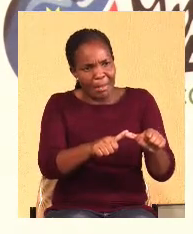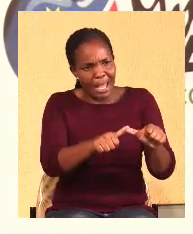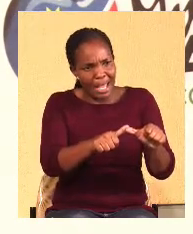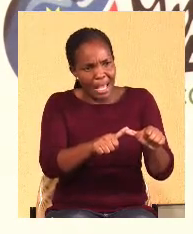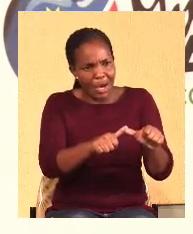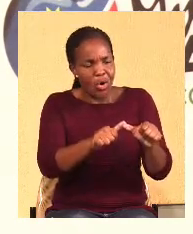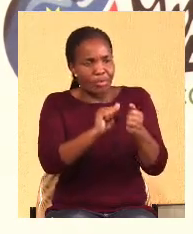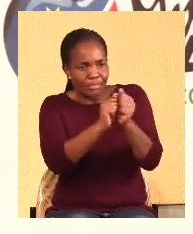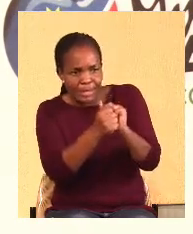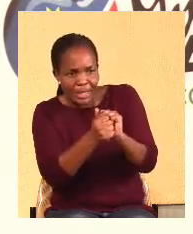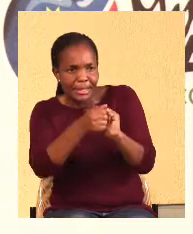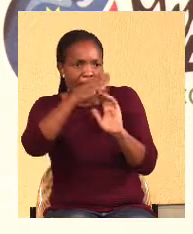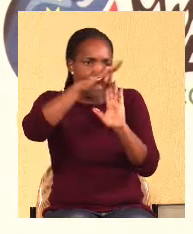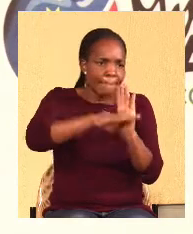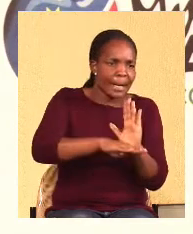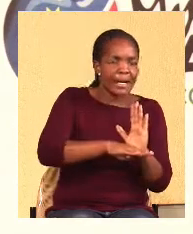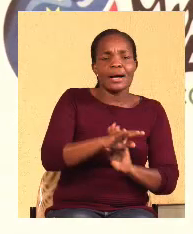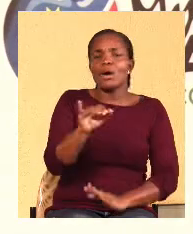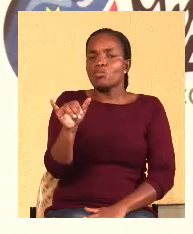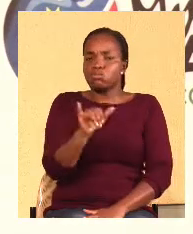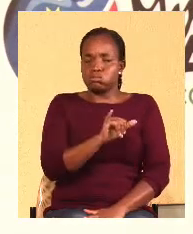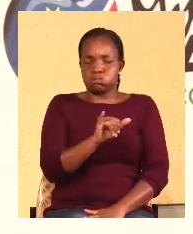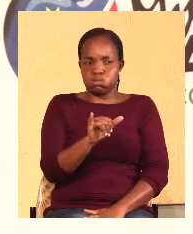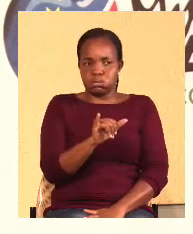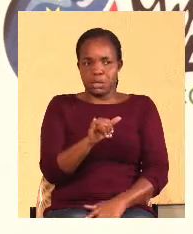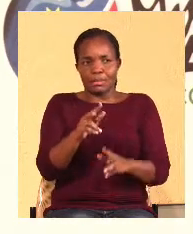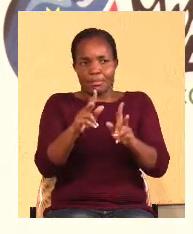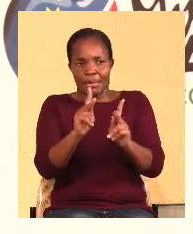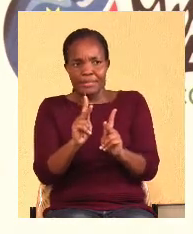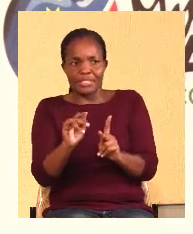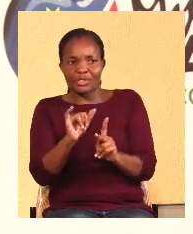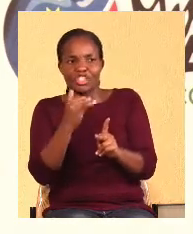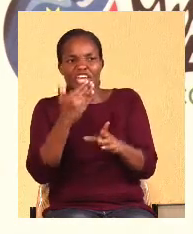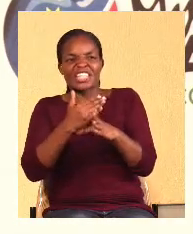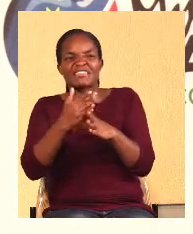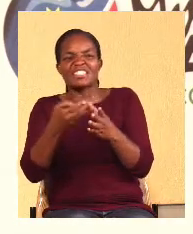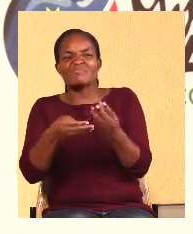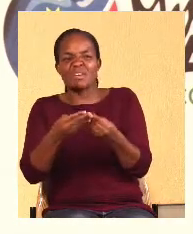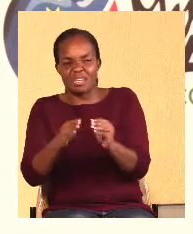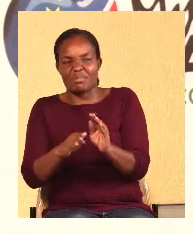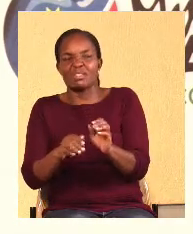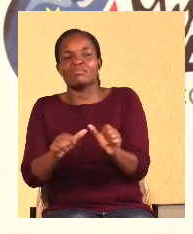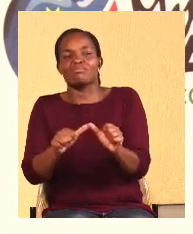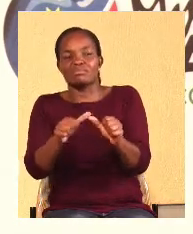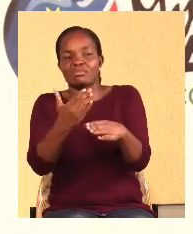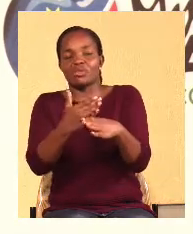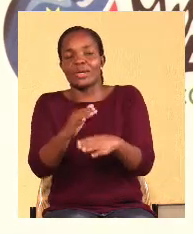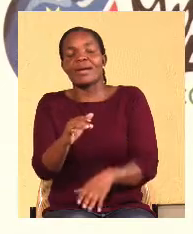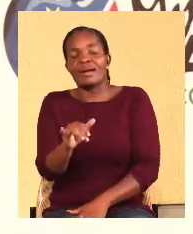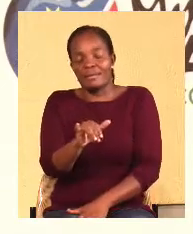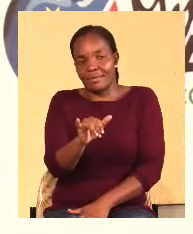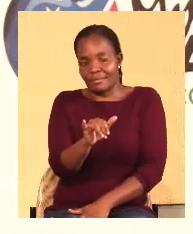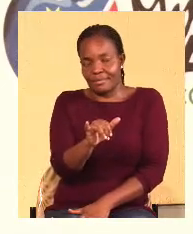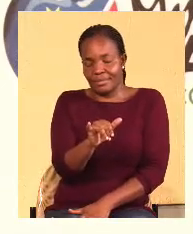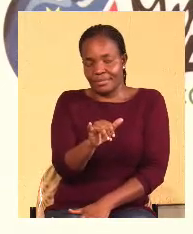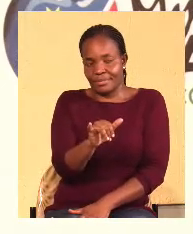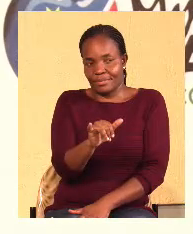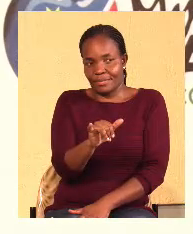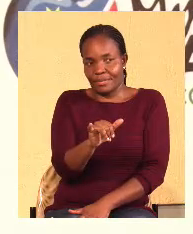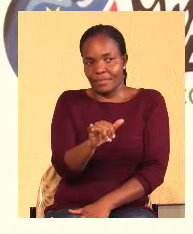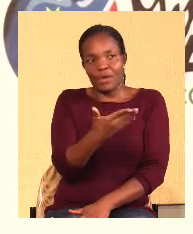some, we need to reduce some of the measures in order to mitigate the situation. That's really what will inform us. And again, at the